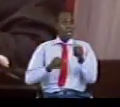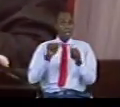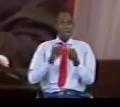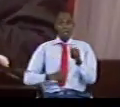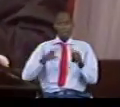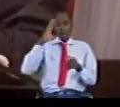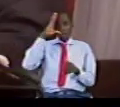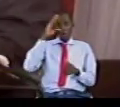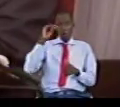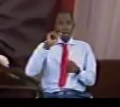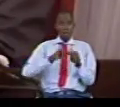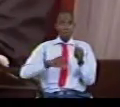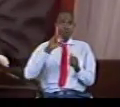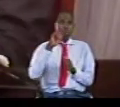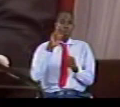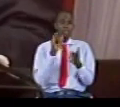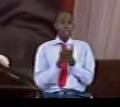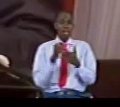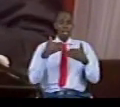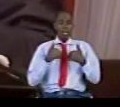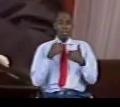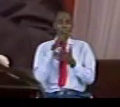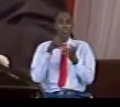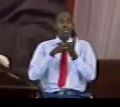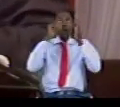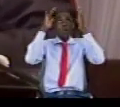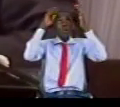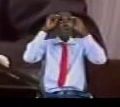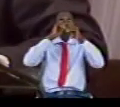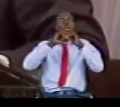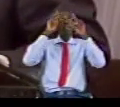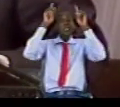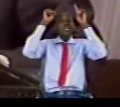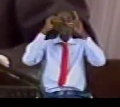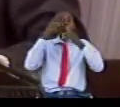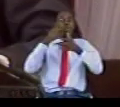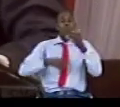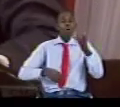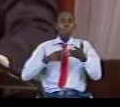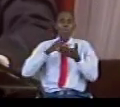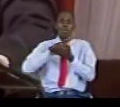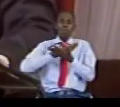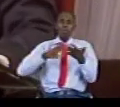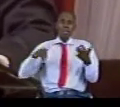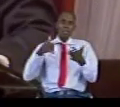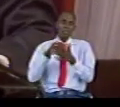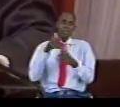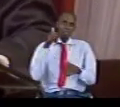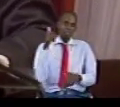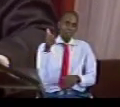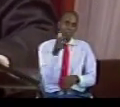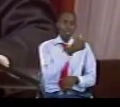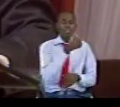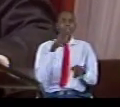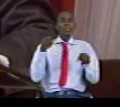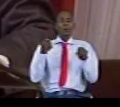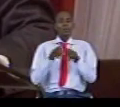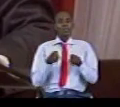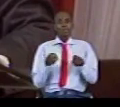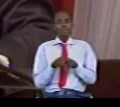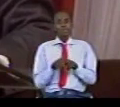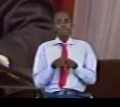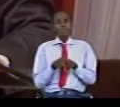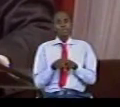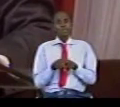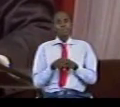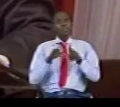has this hope in him, what does he do? Purifieth himself, even